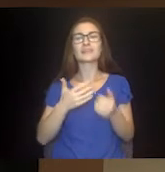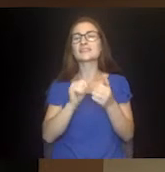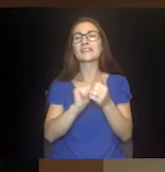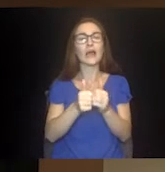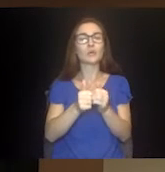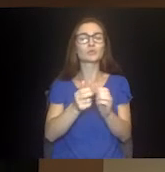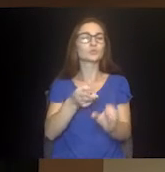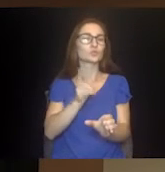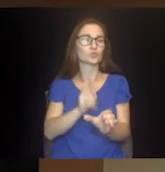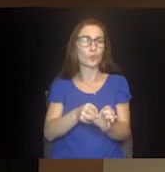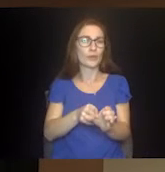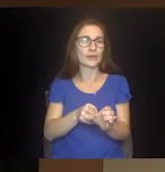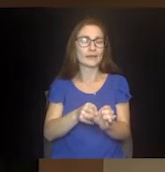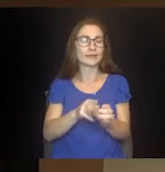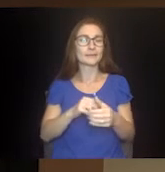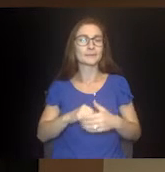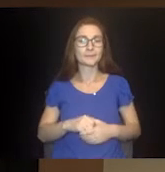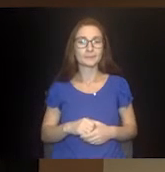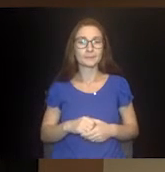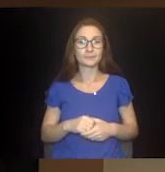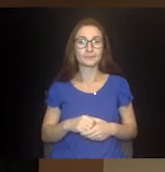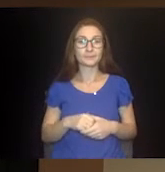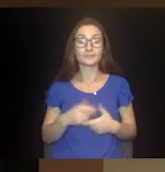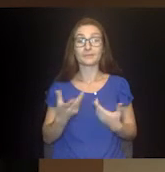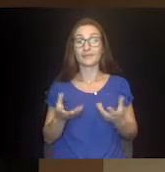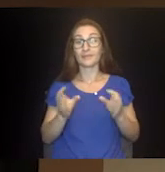is how to join.